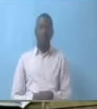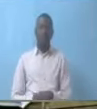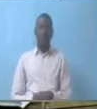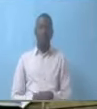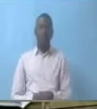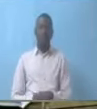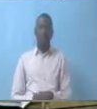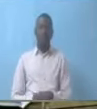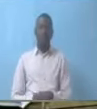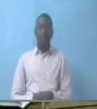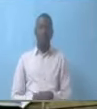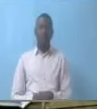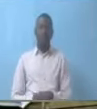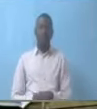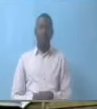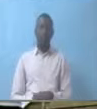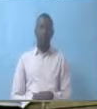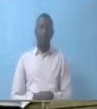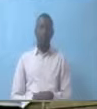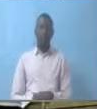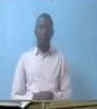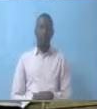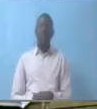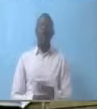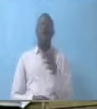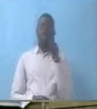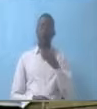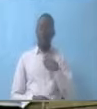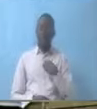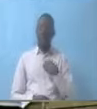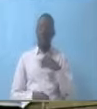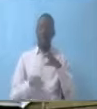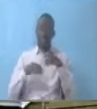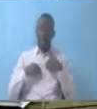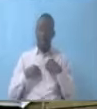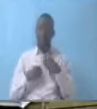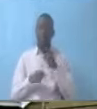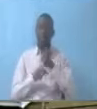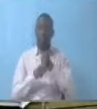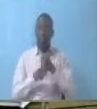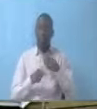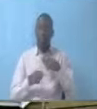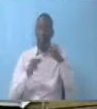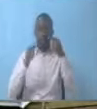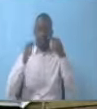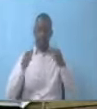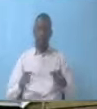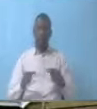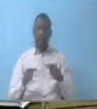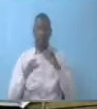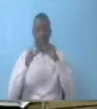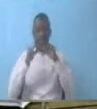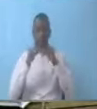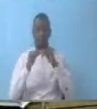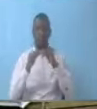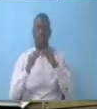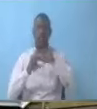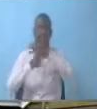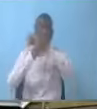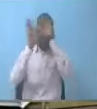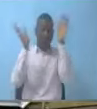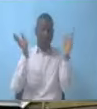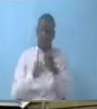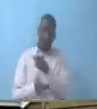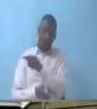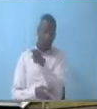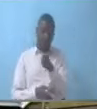I want to share if I'm allowed to make my statement. We would come all, to that, all, Mr. Mayor. All these issues would be clarified and will come to a